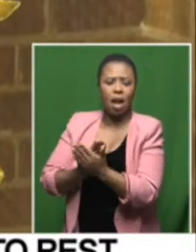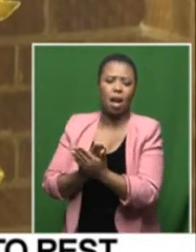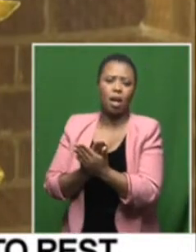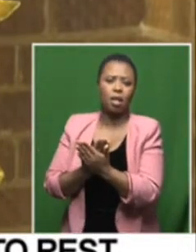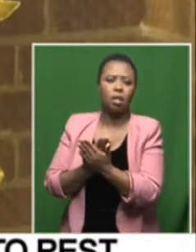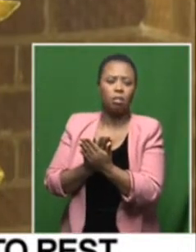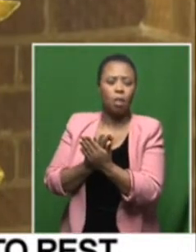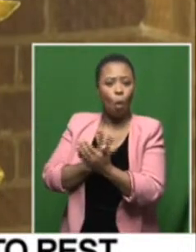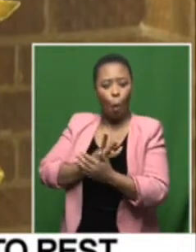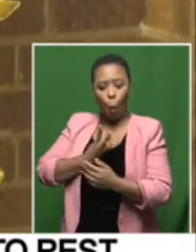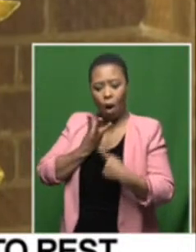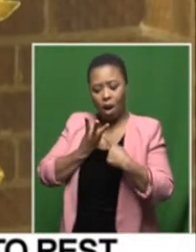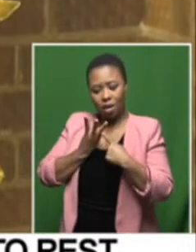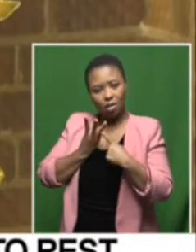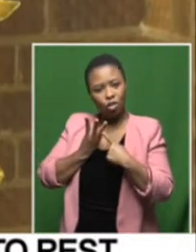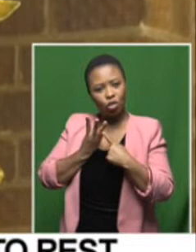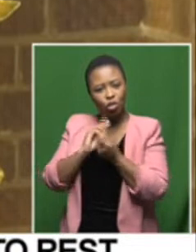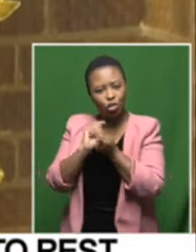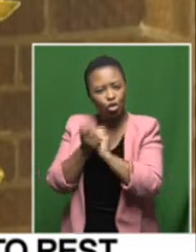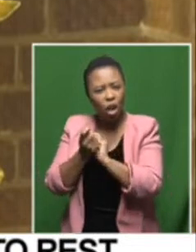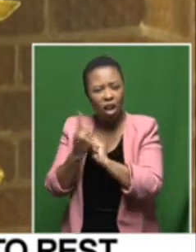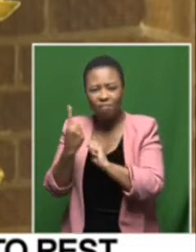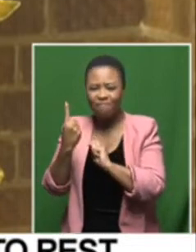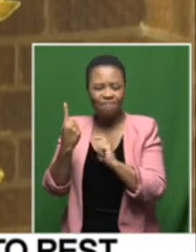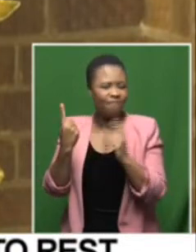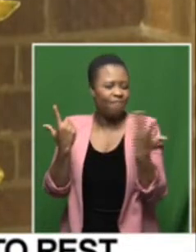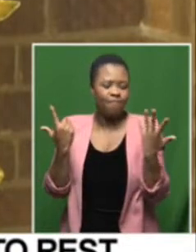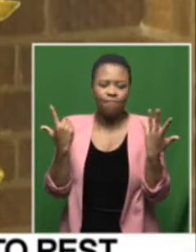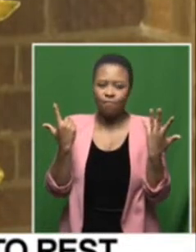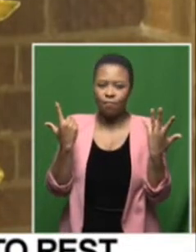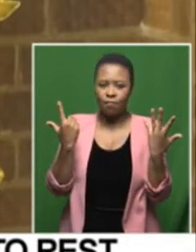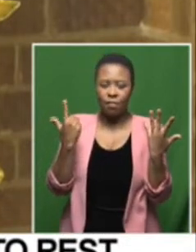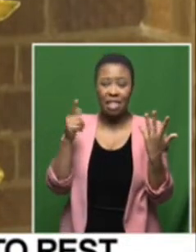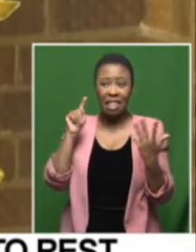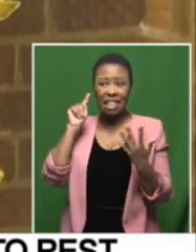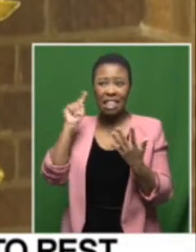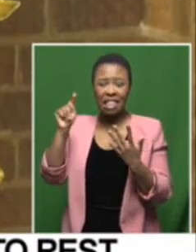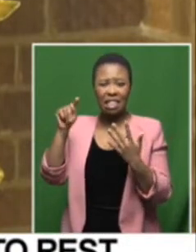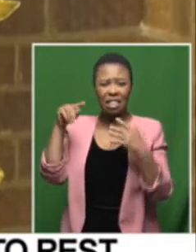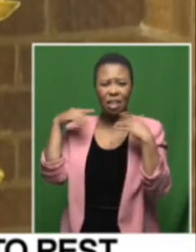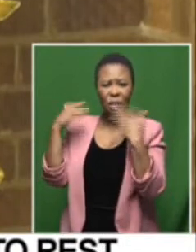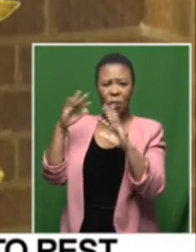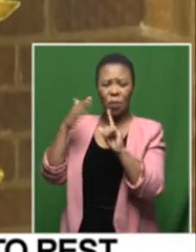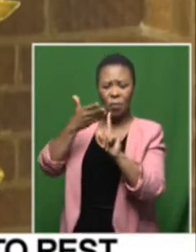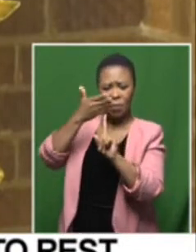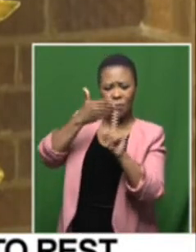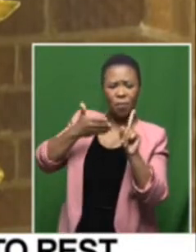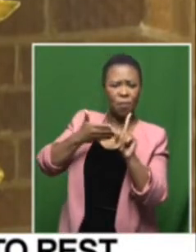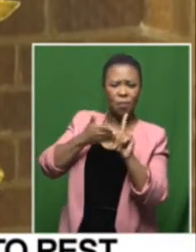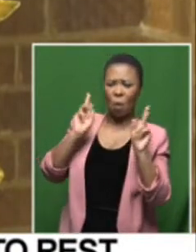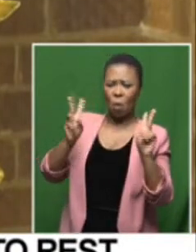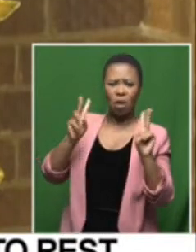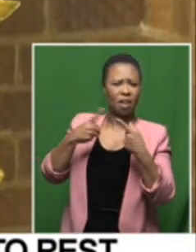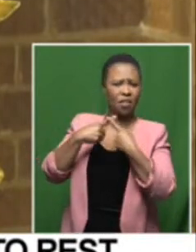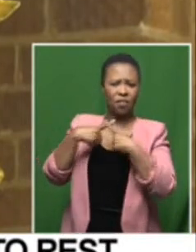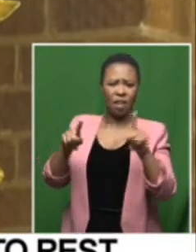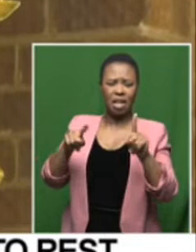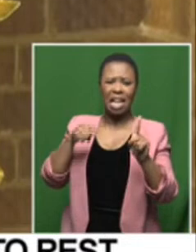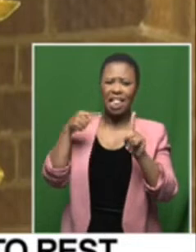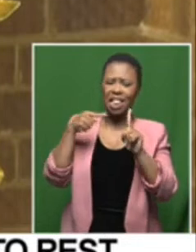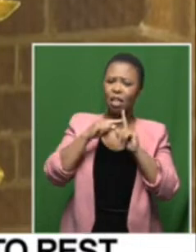But a wish changes no one. This is no ordinary meteor. This August